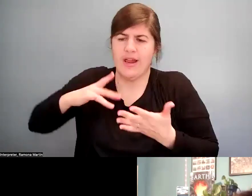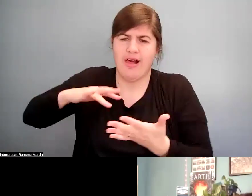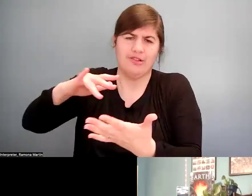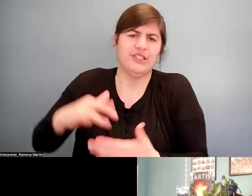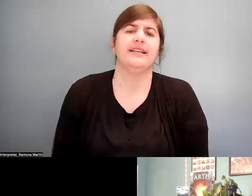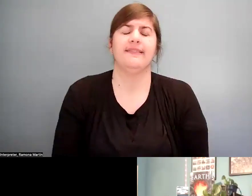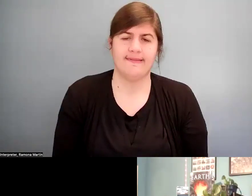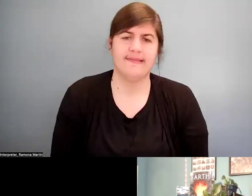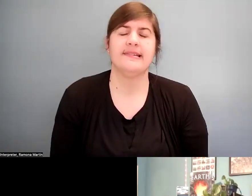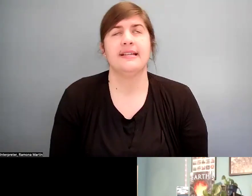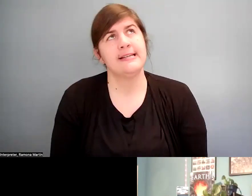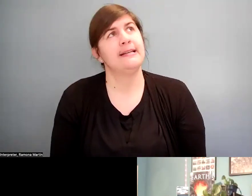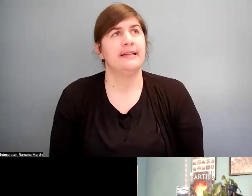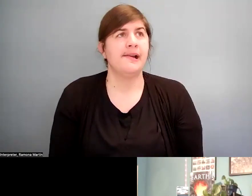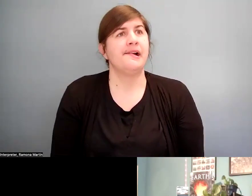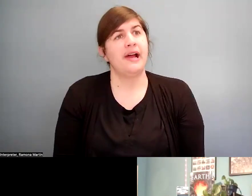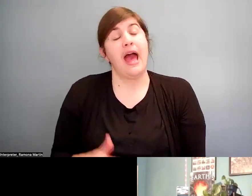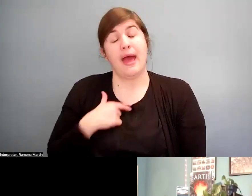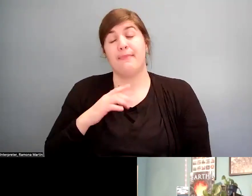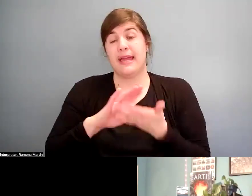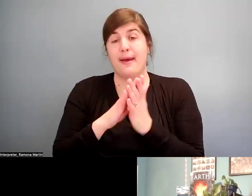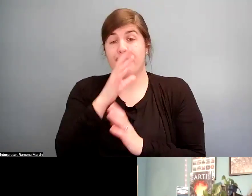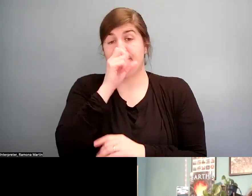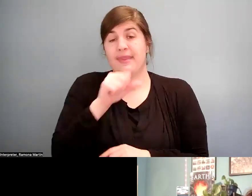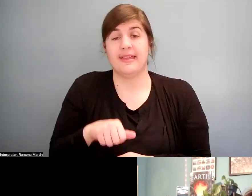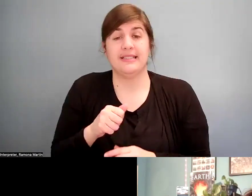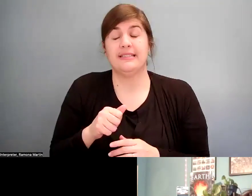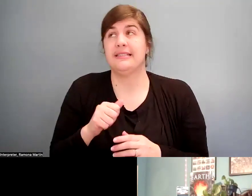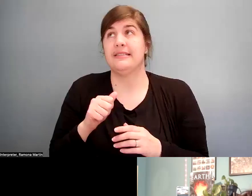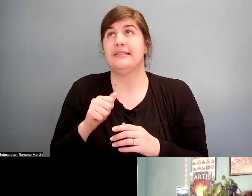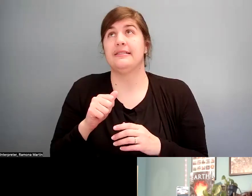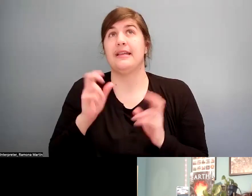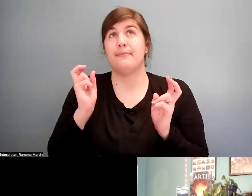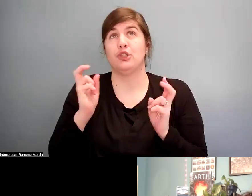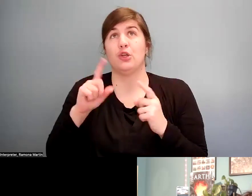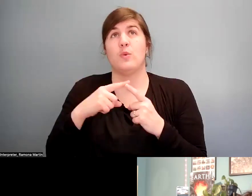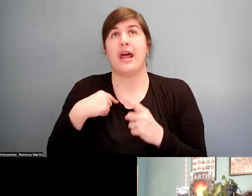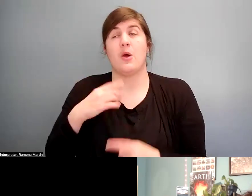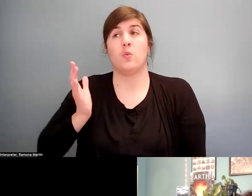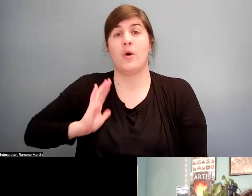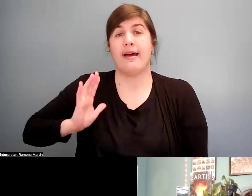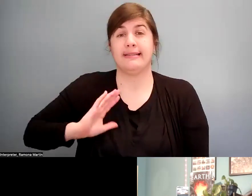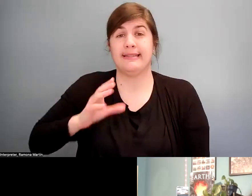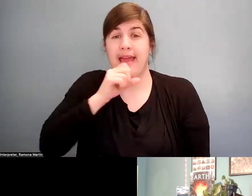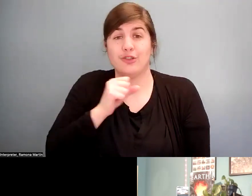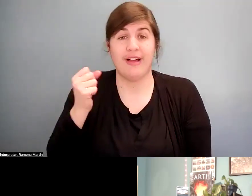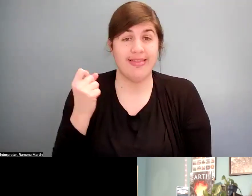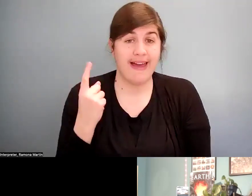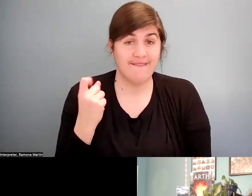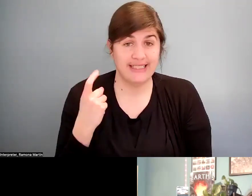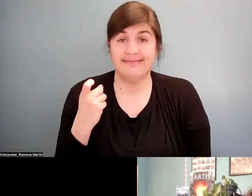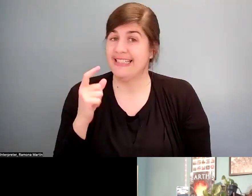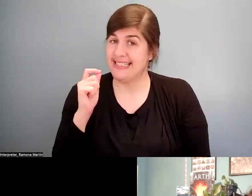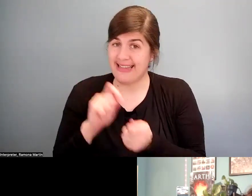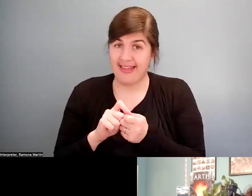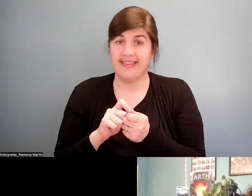hmm So I got interested in this subject when I was 11 years old. Exactly.